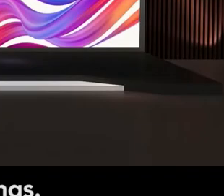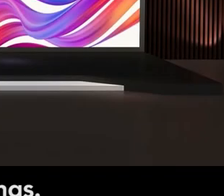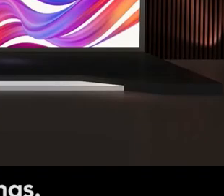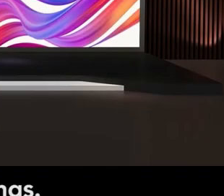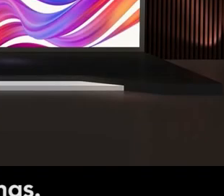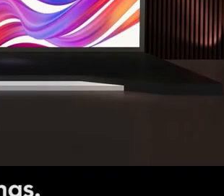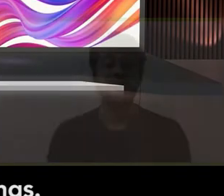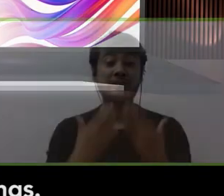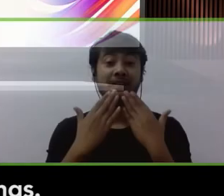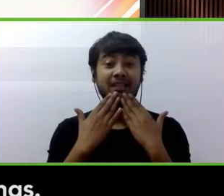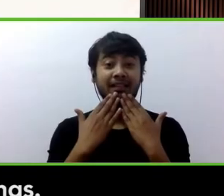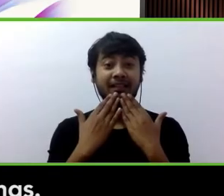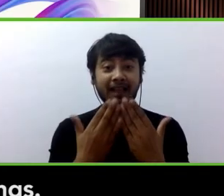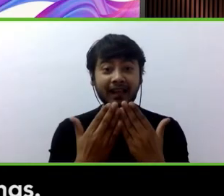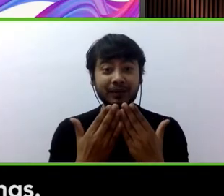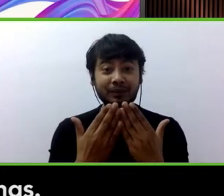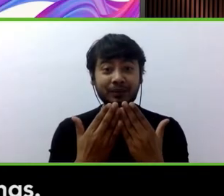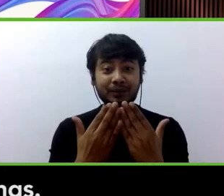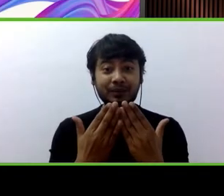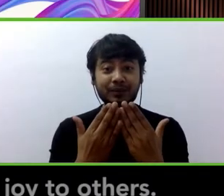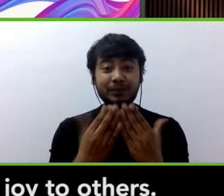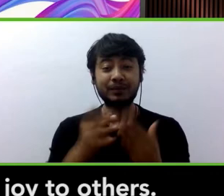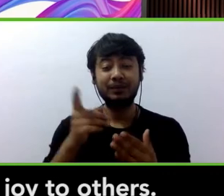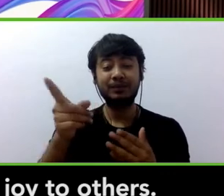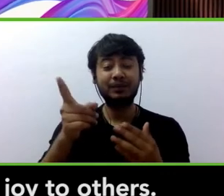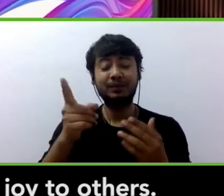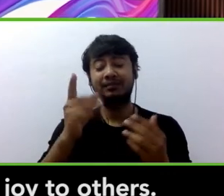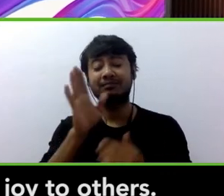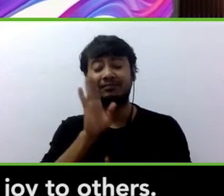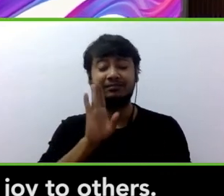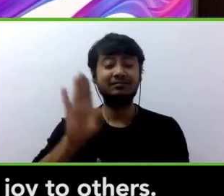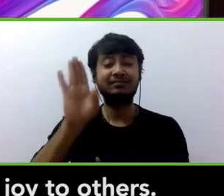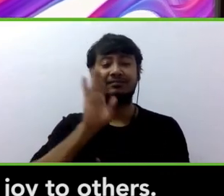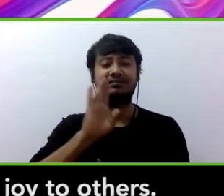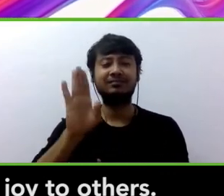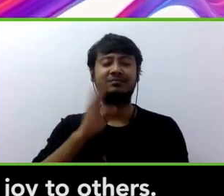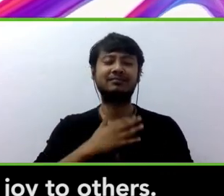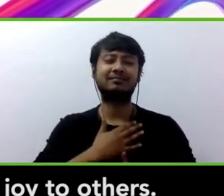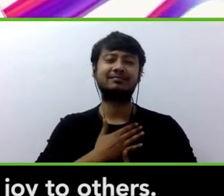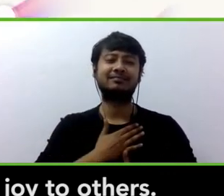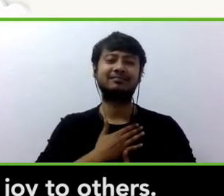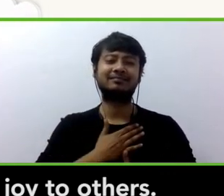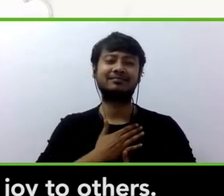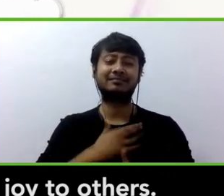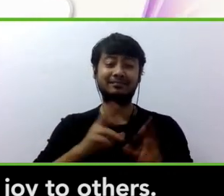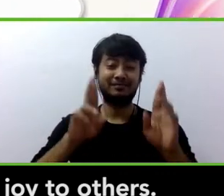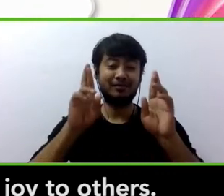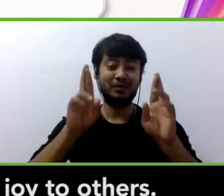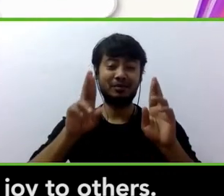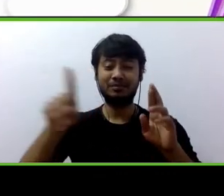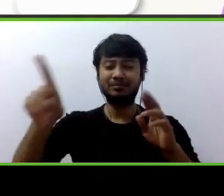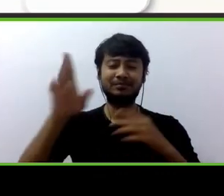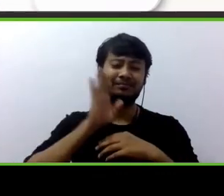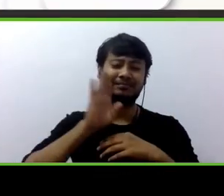Thank you, Karthik, for those melodious songs, and looking forward to seeing you spreading more joy to